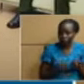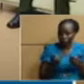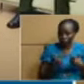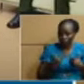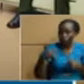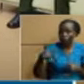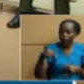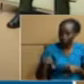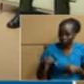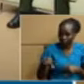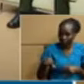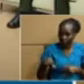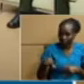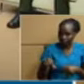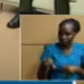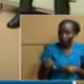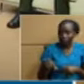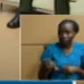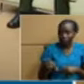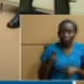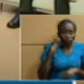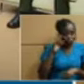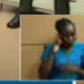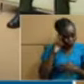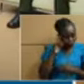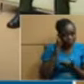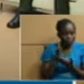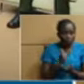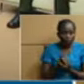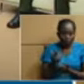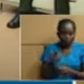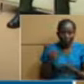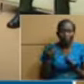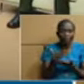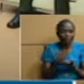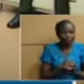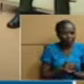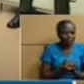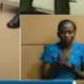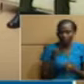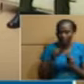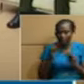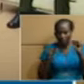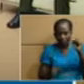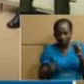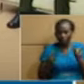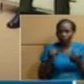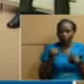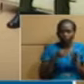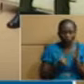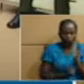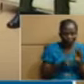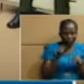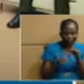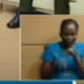qualification, because of the intermittent nature of savings, the instability of jobs, the inconsistency of being